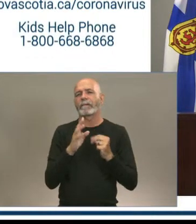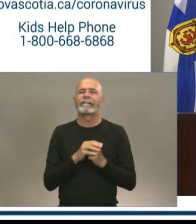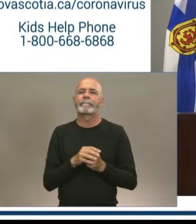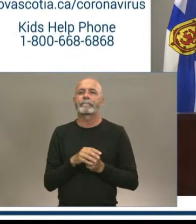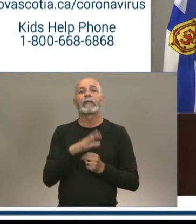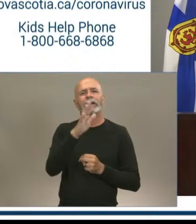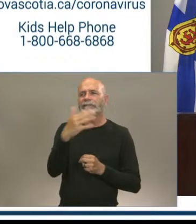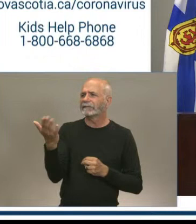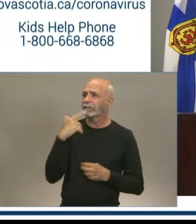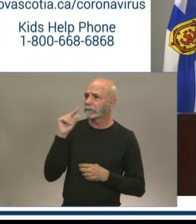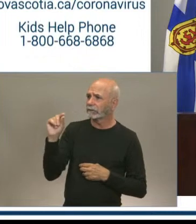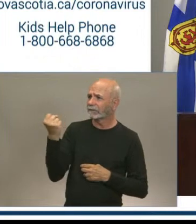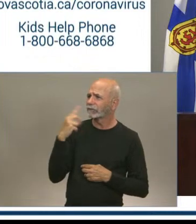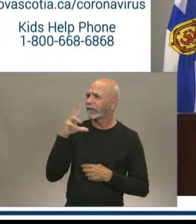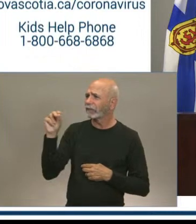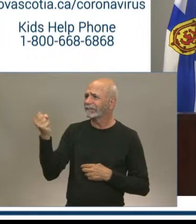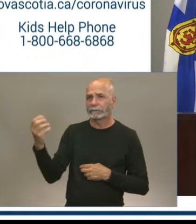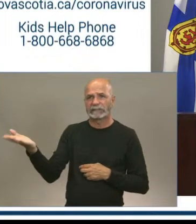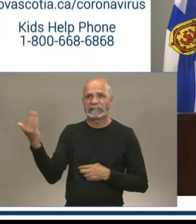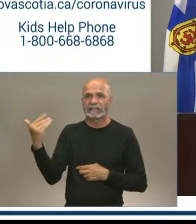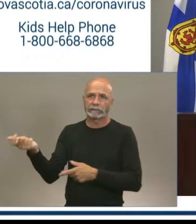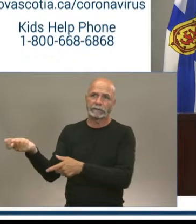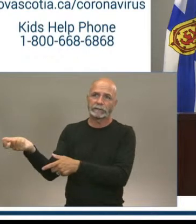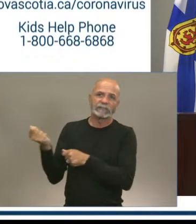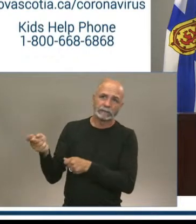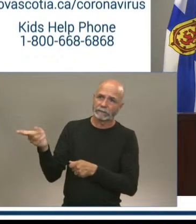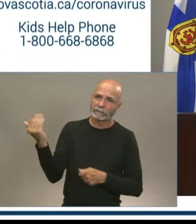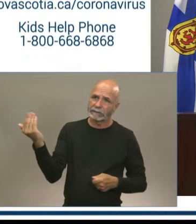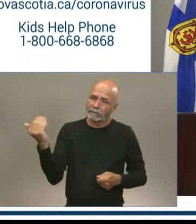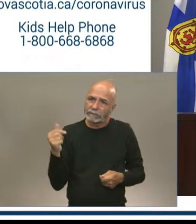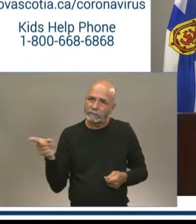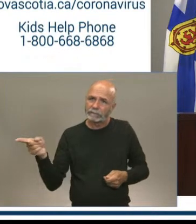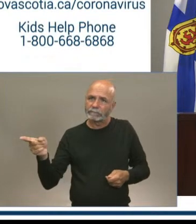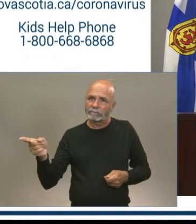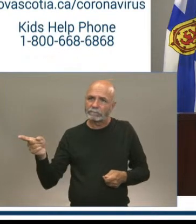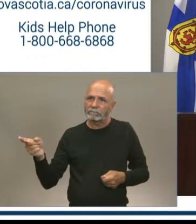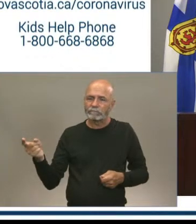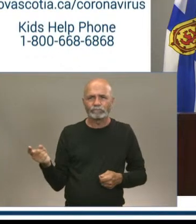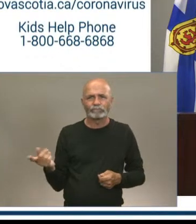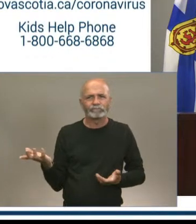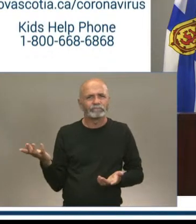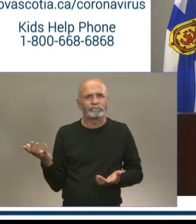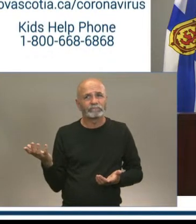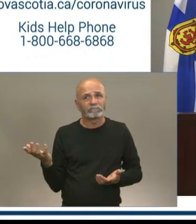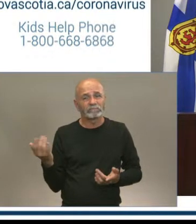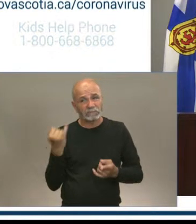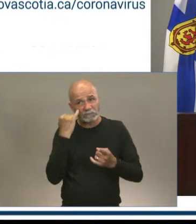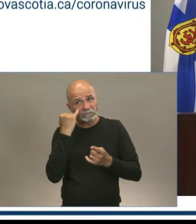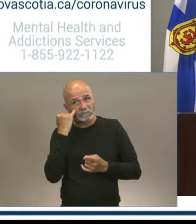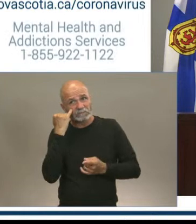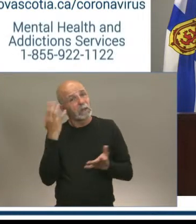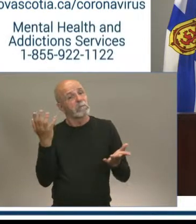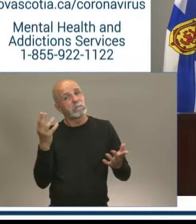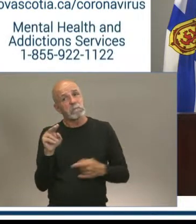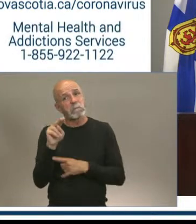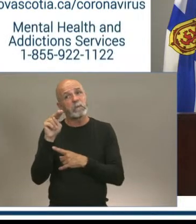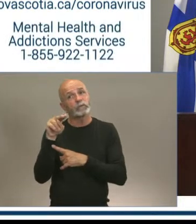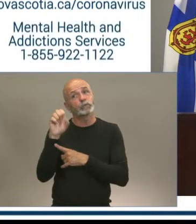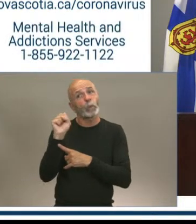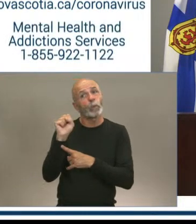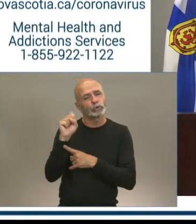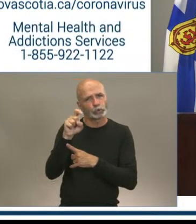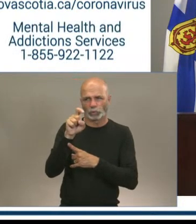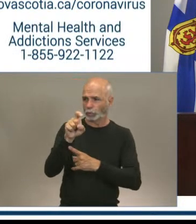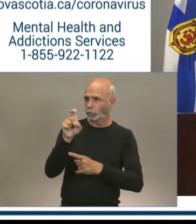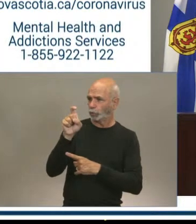to 30-year-old age group and in general overall, would Nova Scotia ever consider doing a mass vaccination event